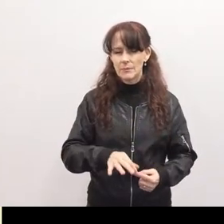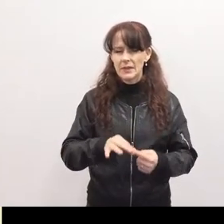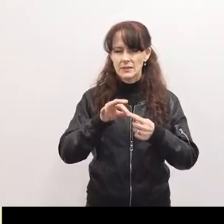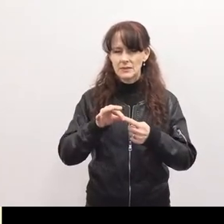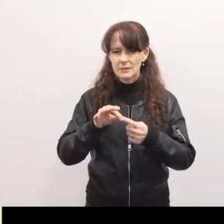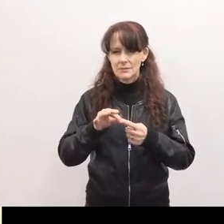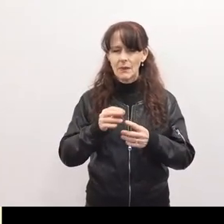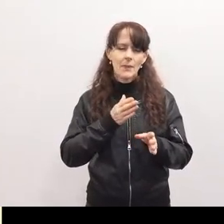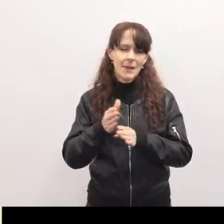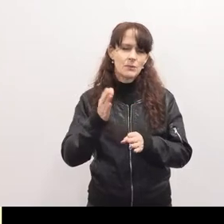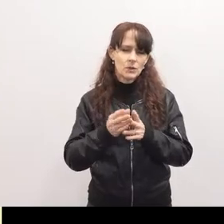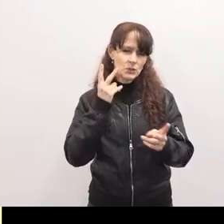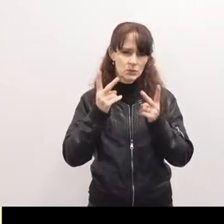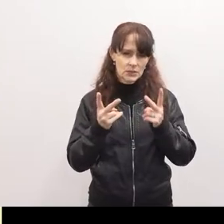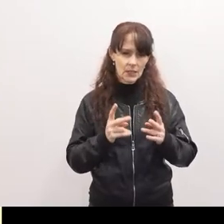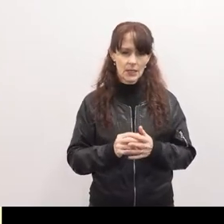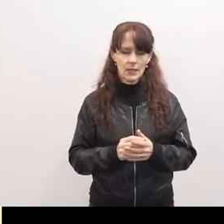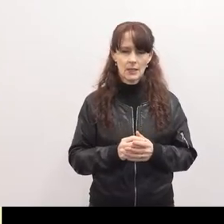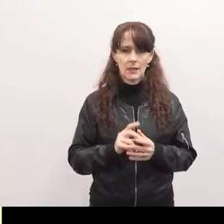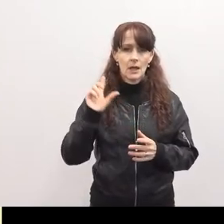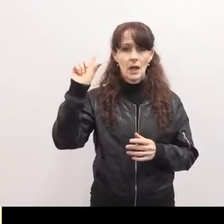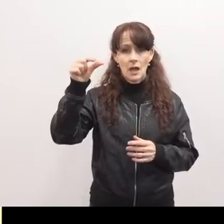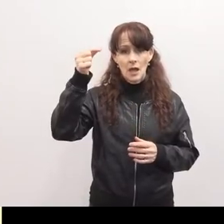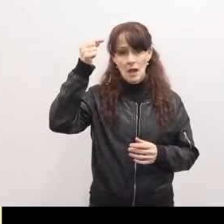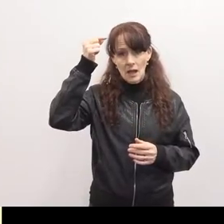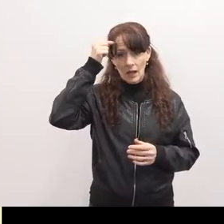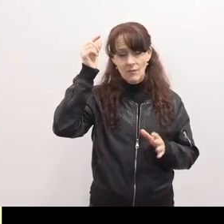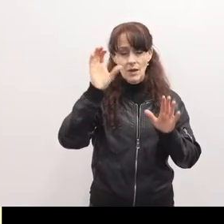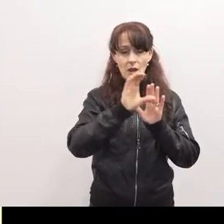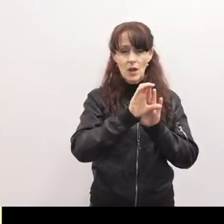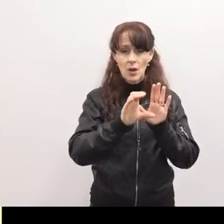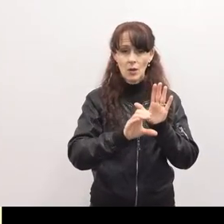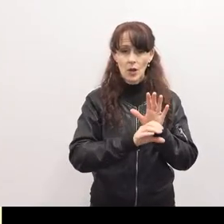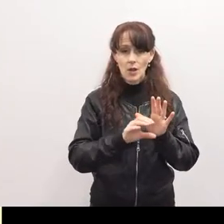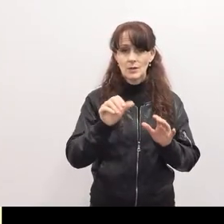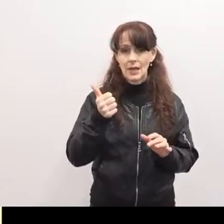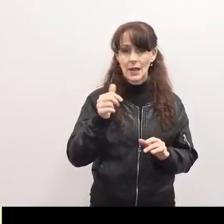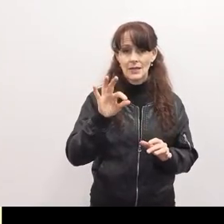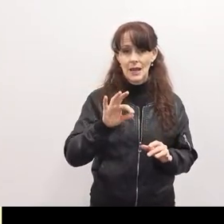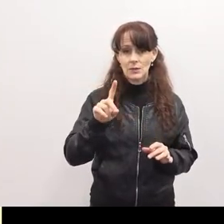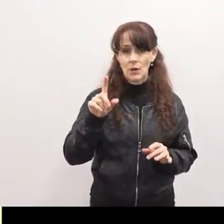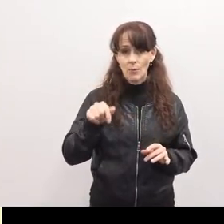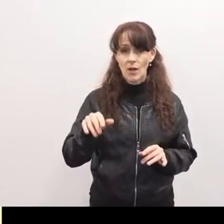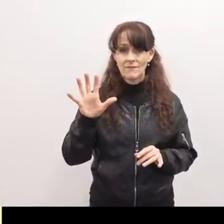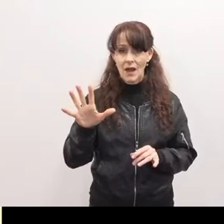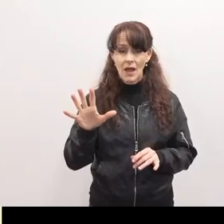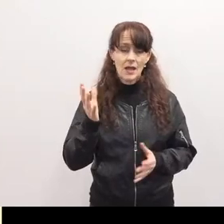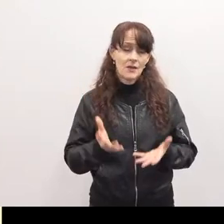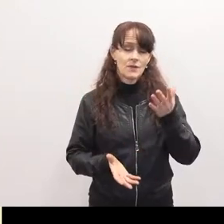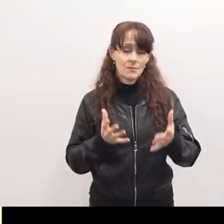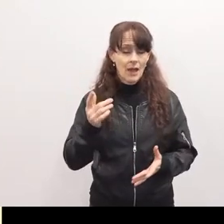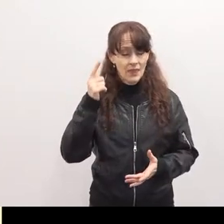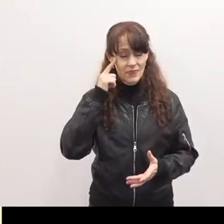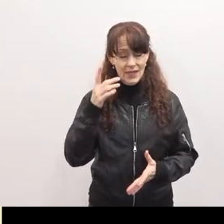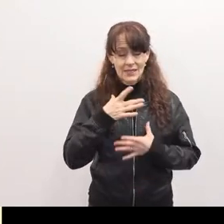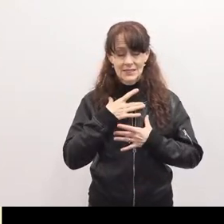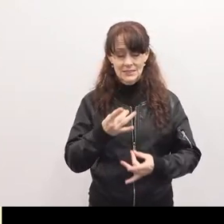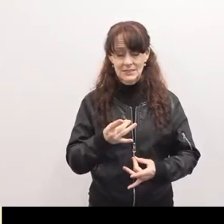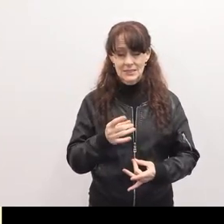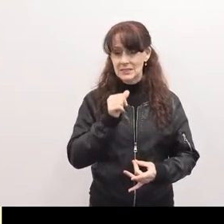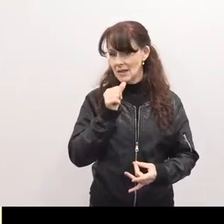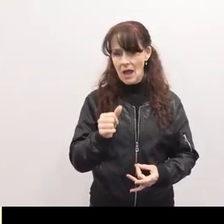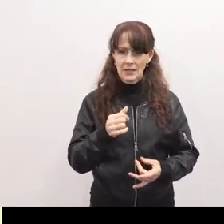you'll see. Government Code 1091.5 actually deems some what you might think to be interests as